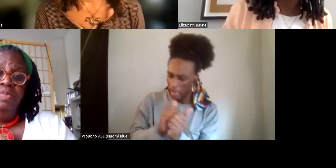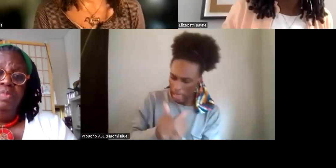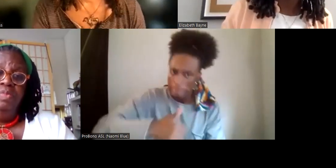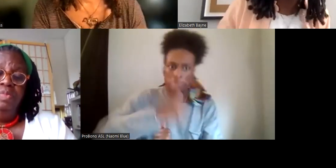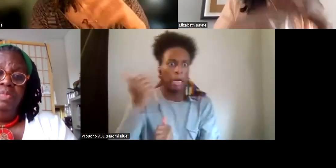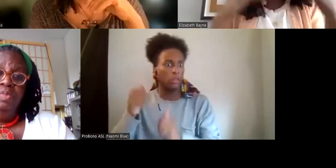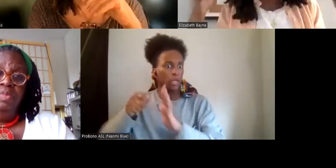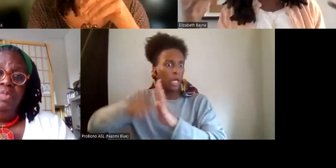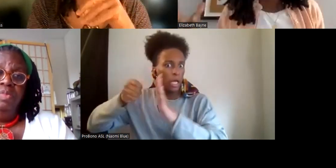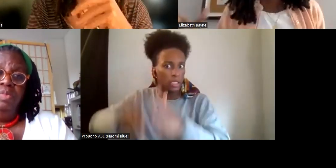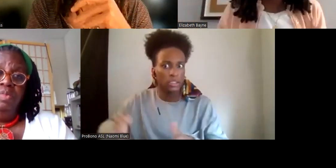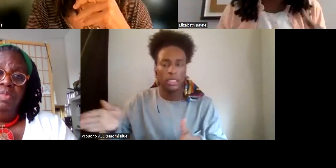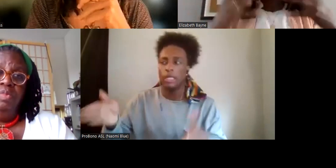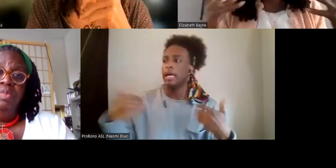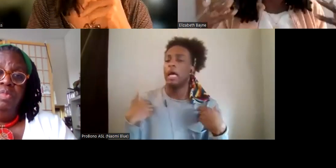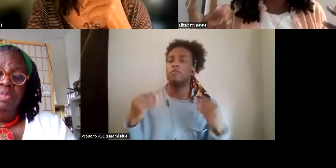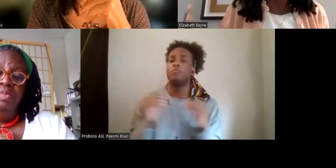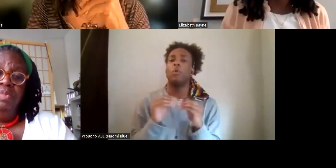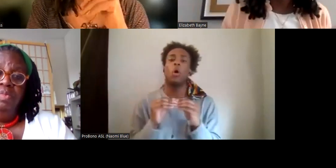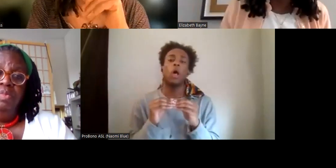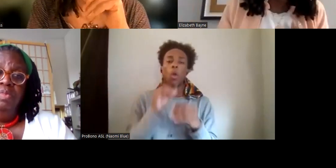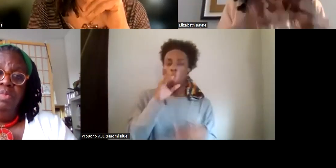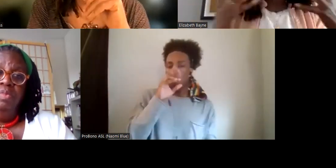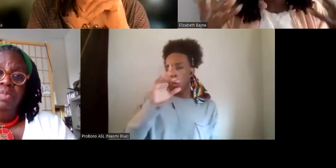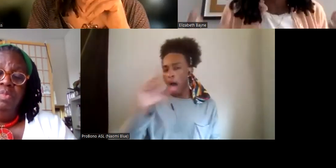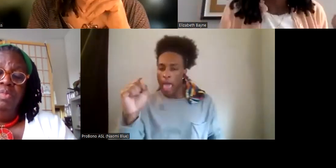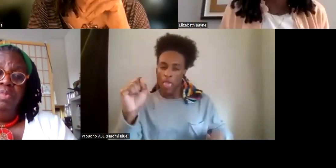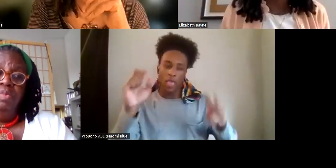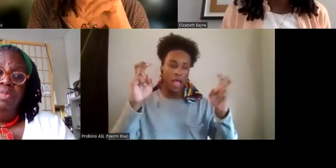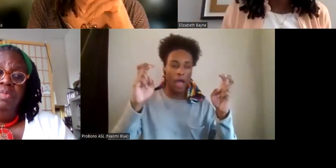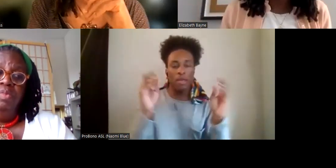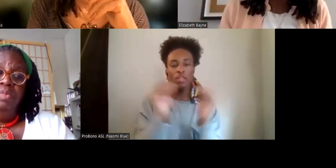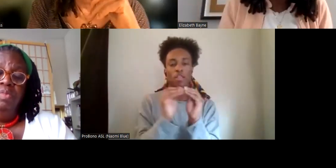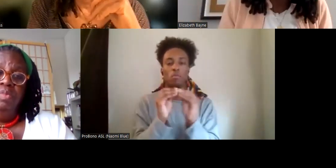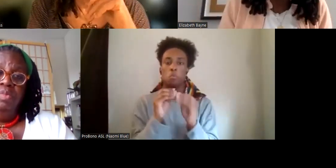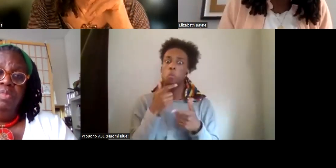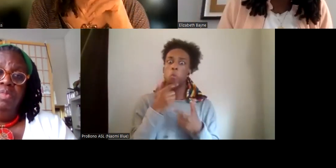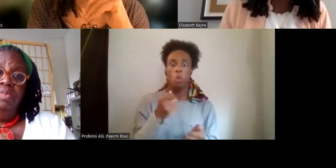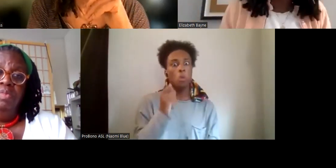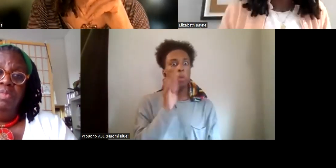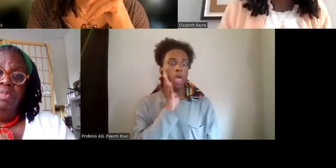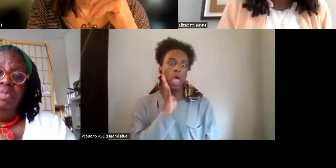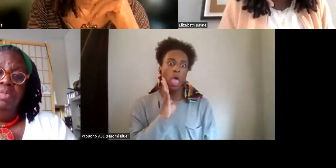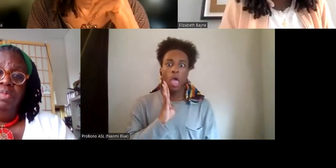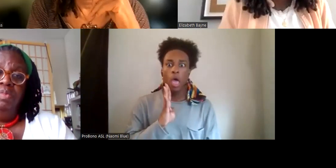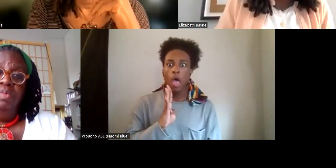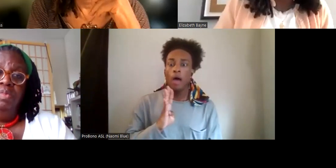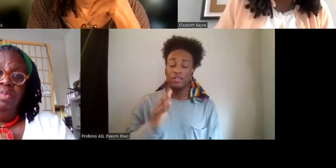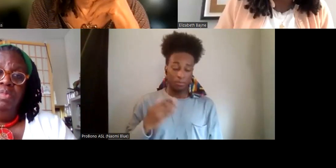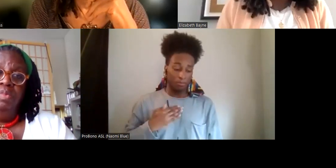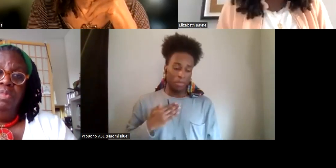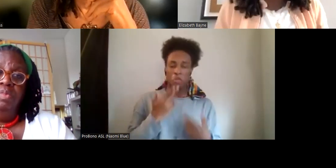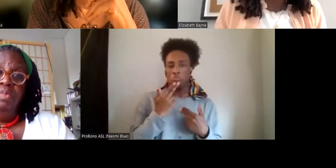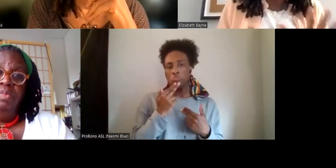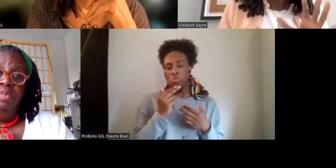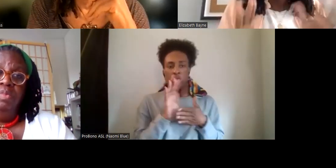have much sexier topics that are much more salacious. And my little film about Black women in nursing